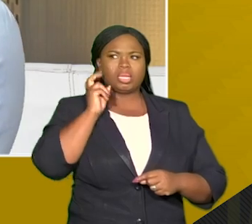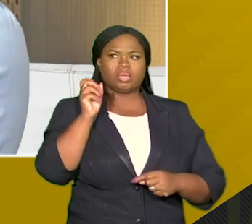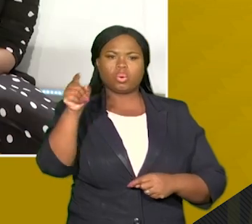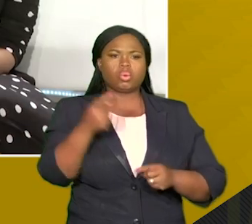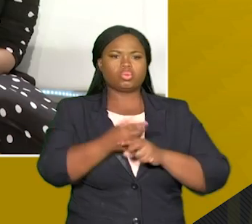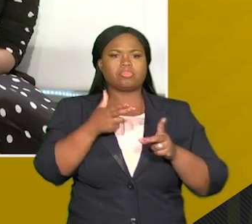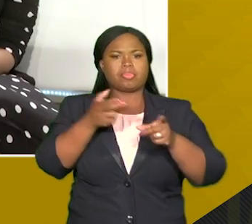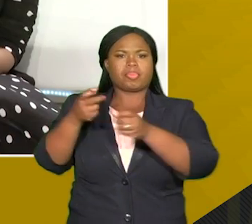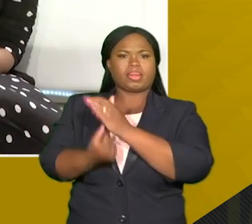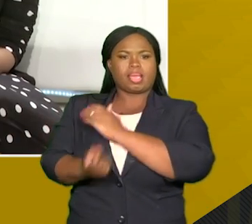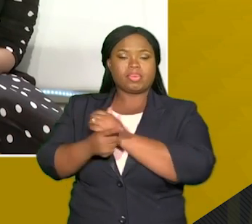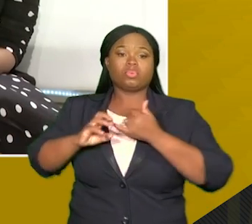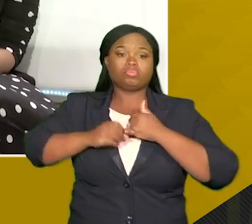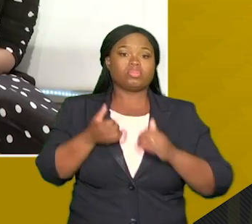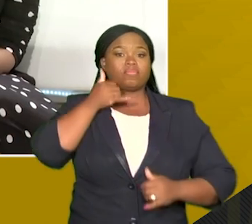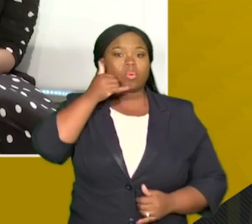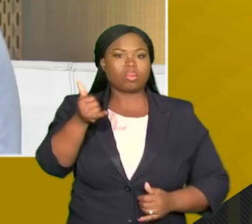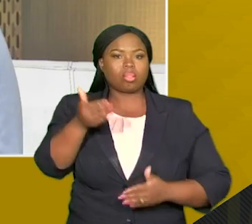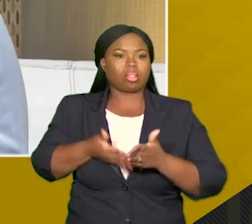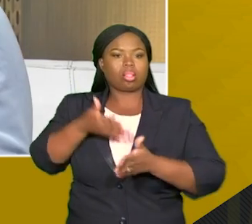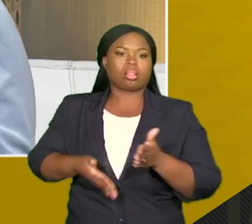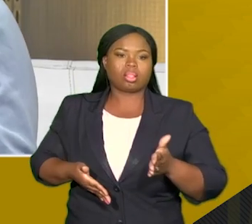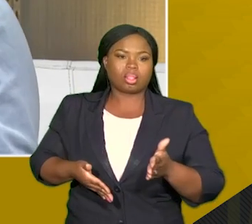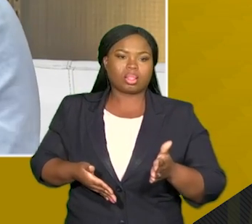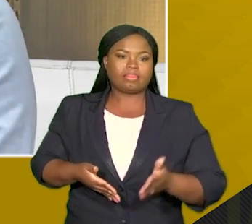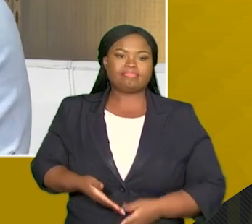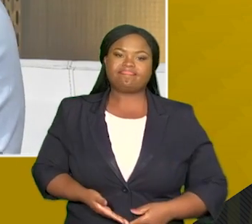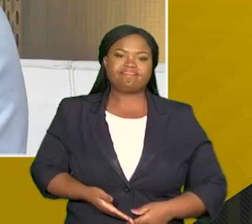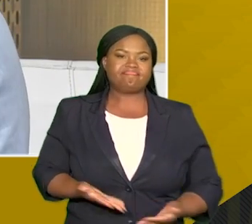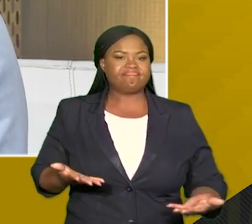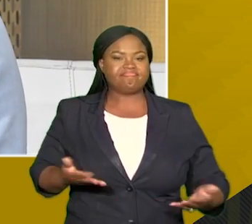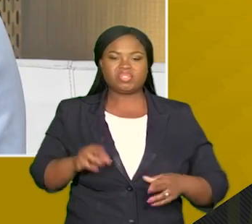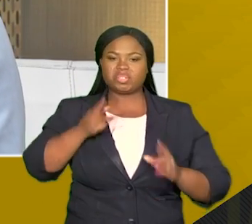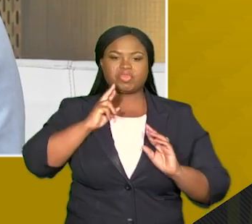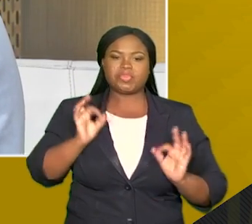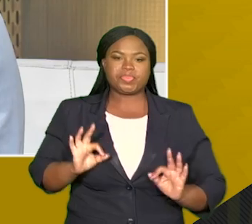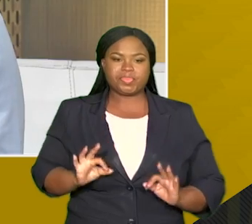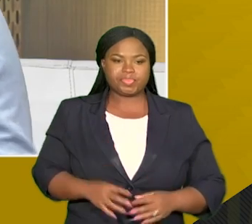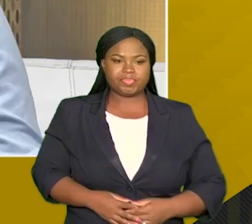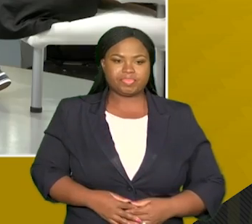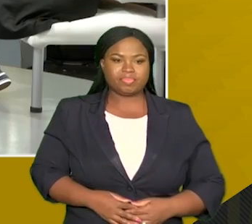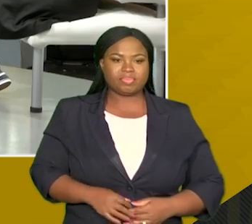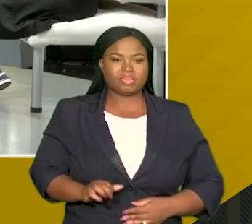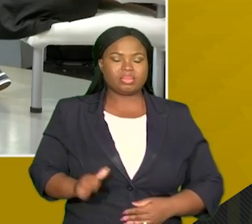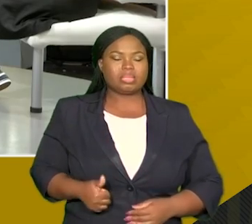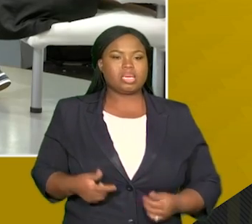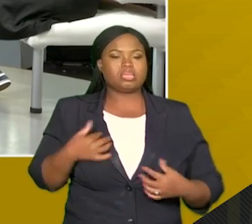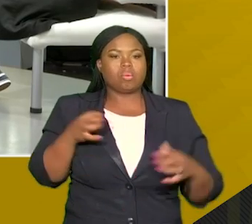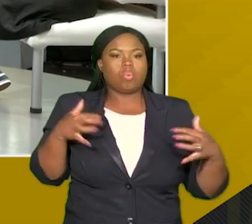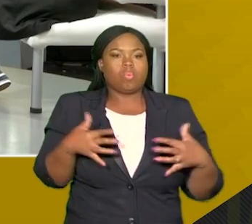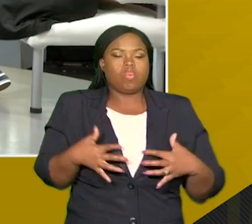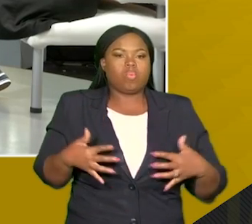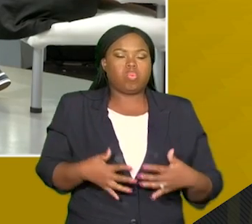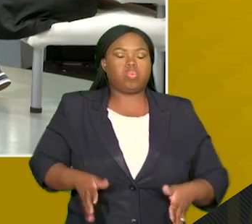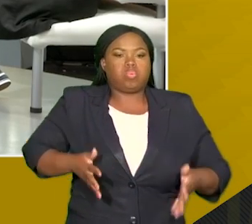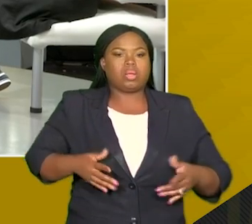come by the phone. When I tried to call her back, there was no response. I can't even explain